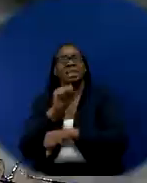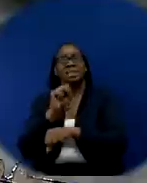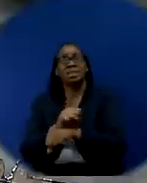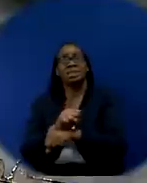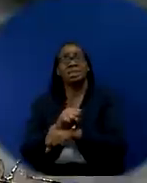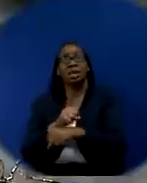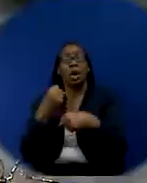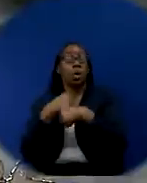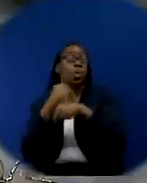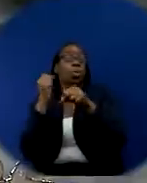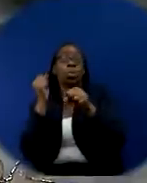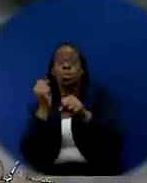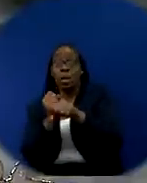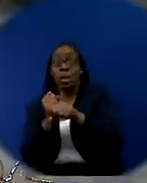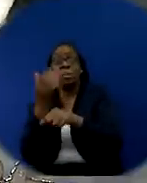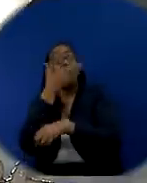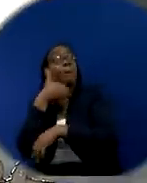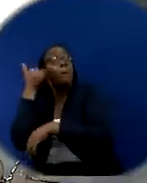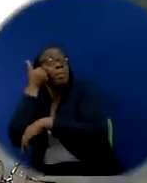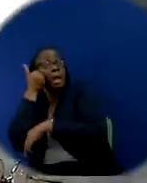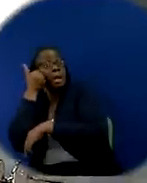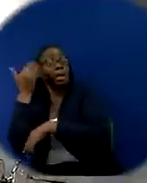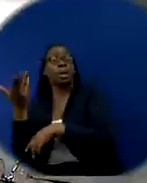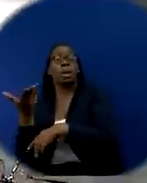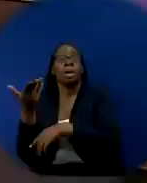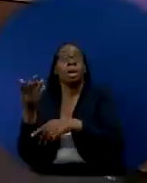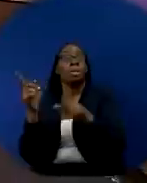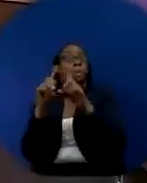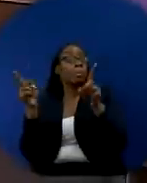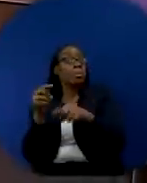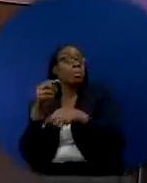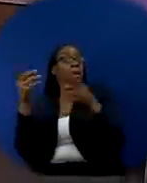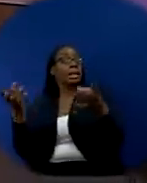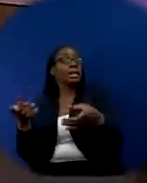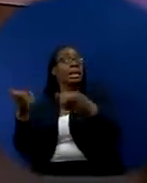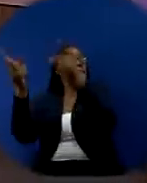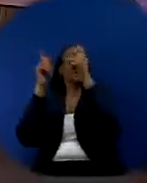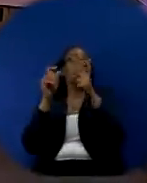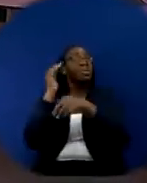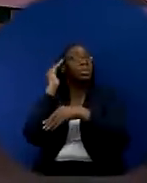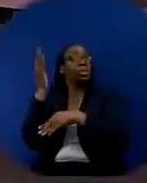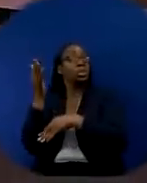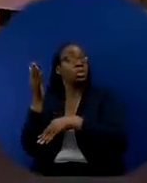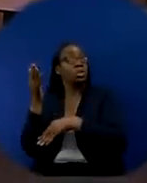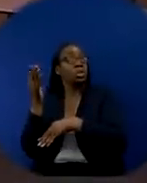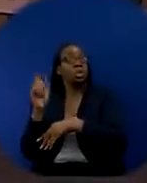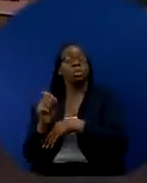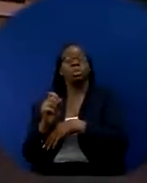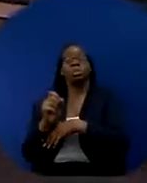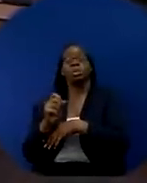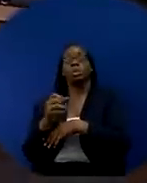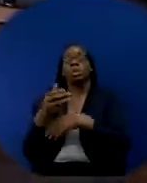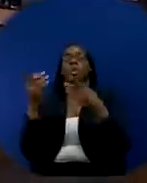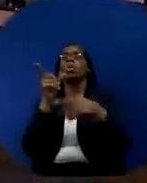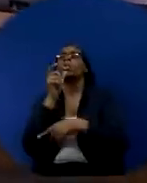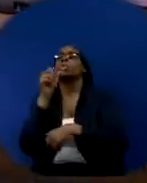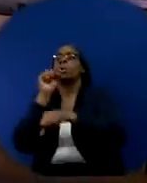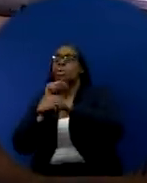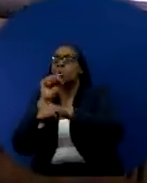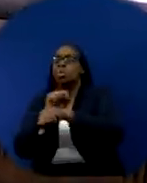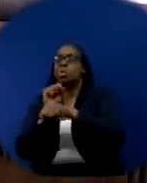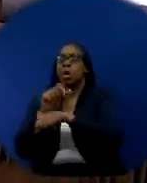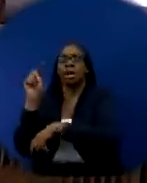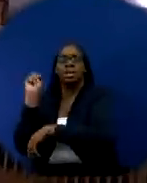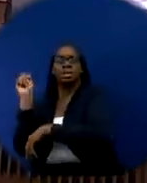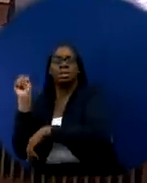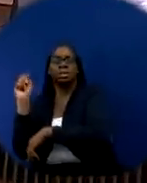have been more qualified to get the job you were going for? I need somebody who's been in the workforce for a few decades now to testify.